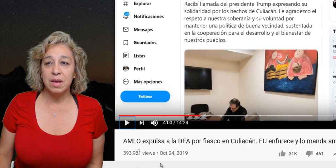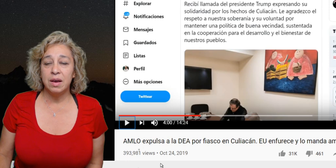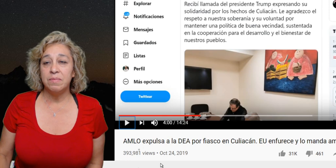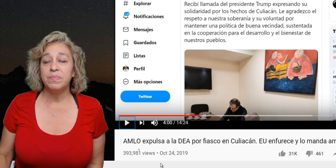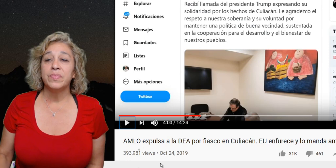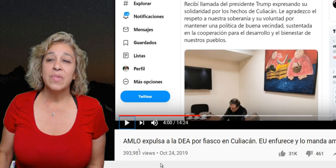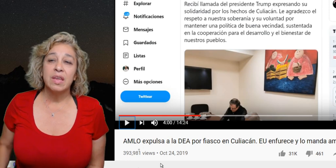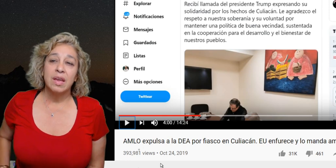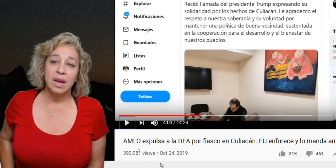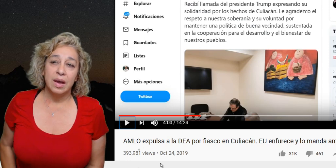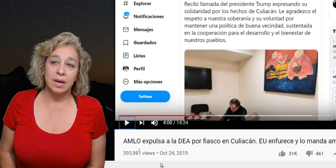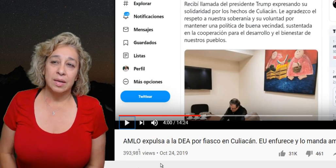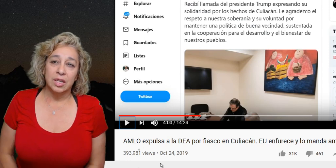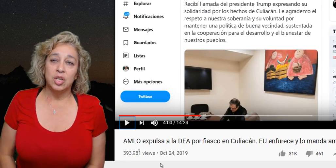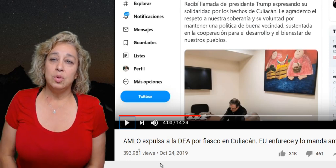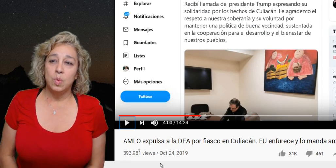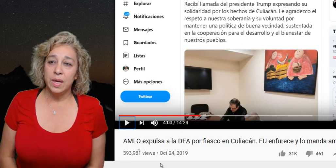his